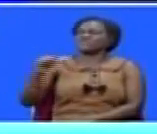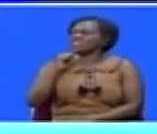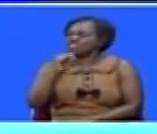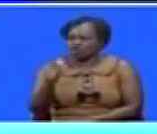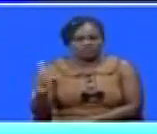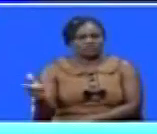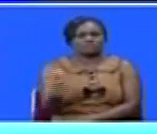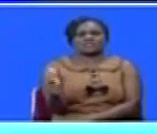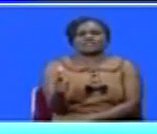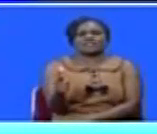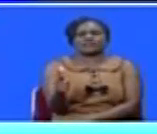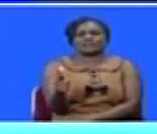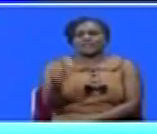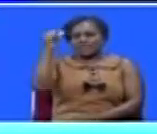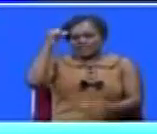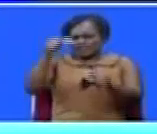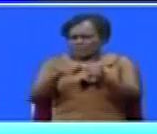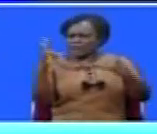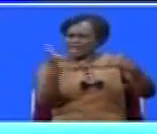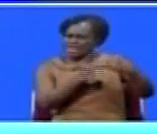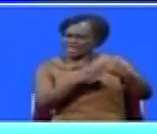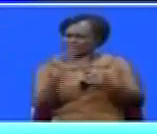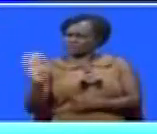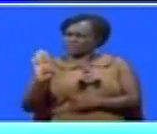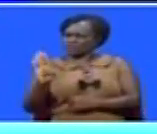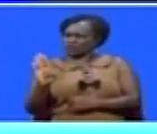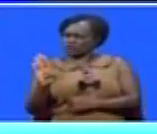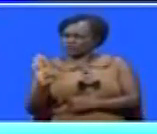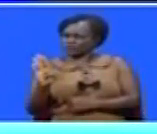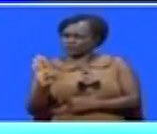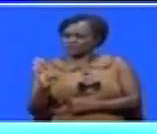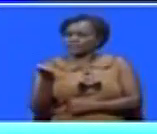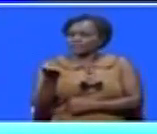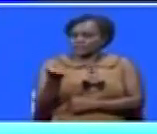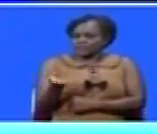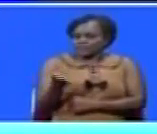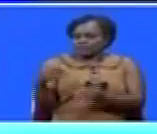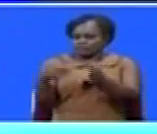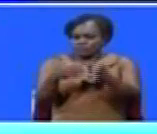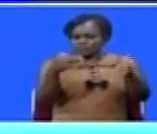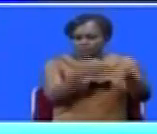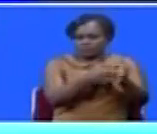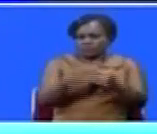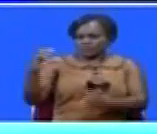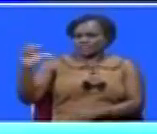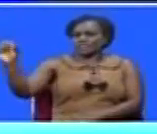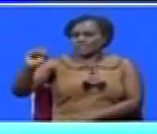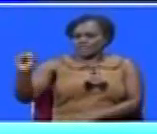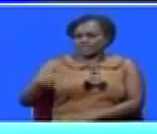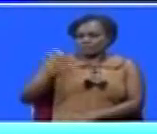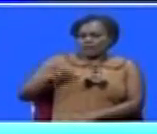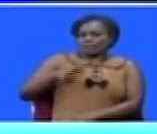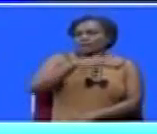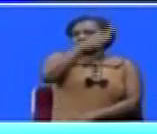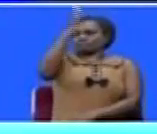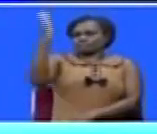the media. Remember the 8 billion shilling Karen Land saga, for which suspended Cabinet Secretary Charity Ngilu is now